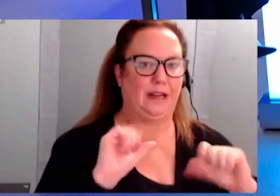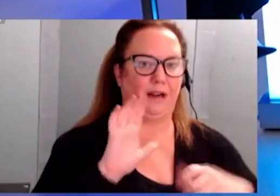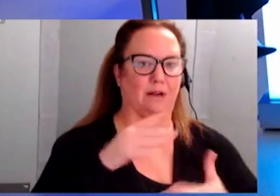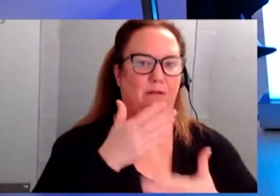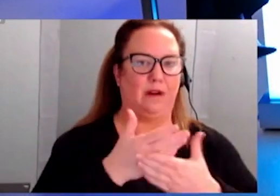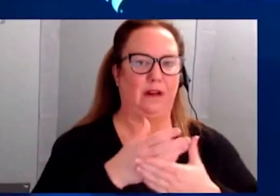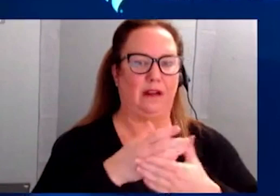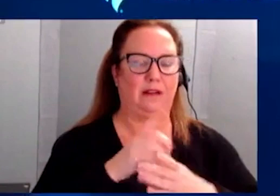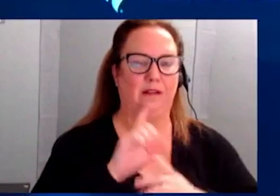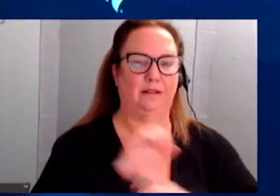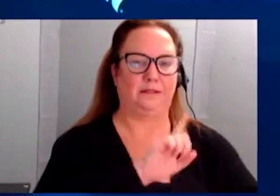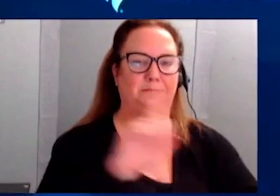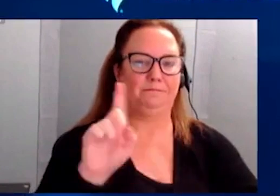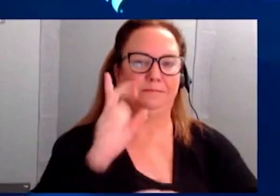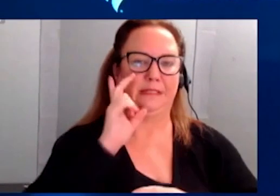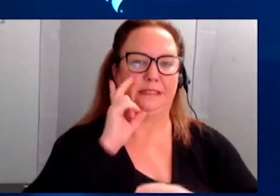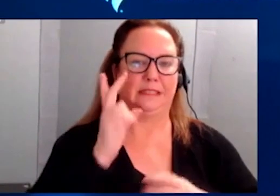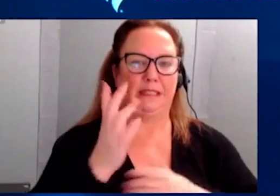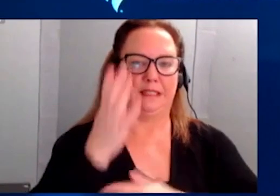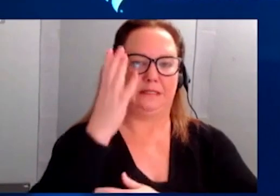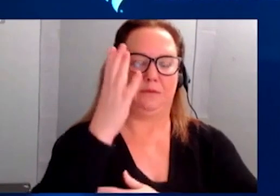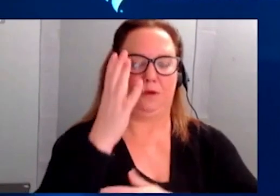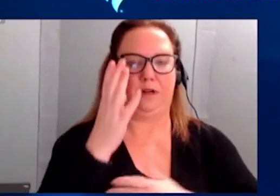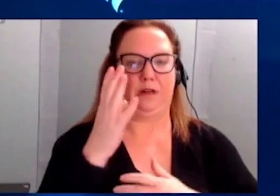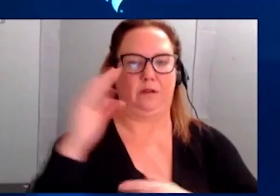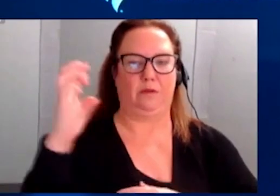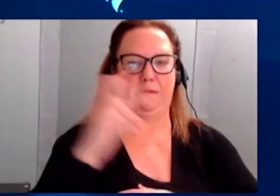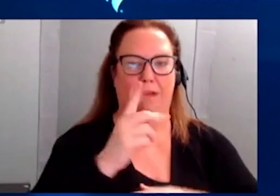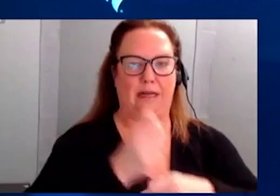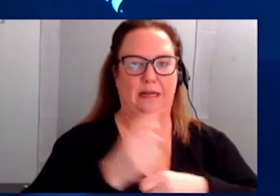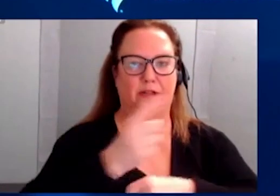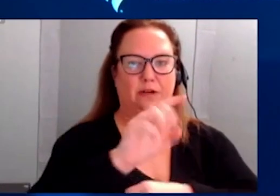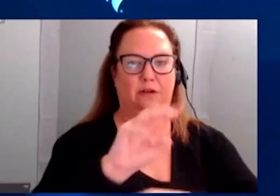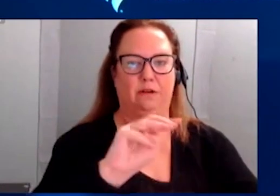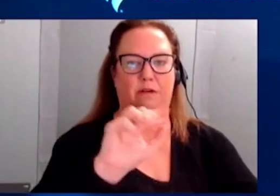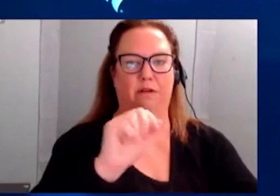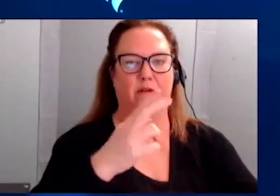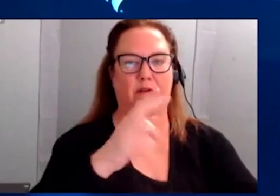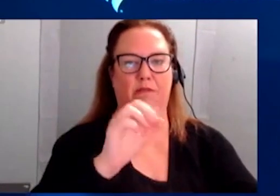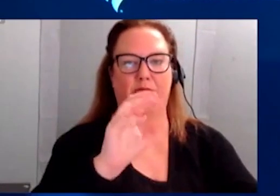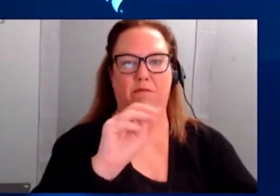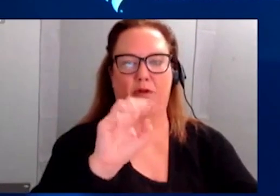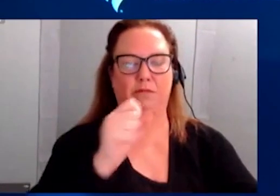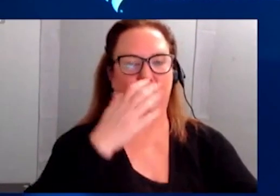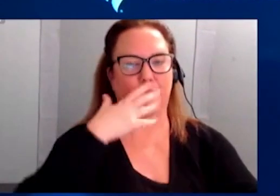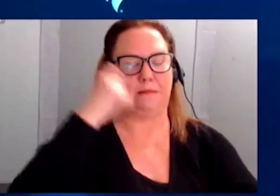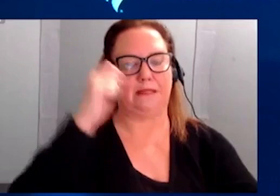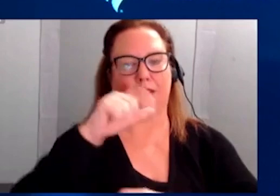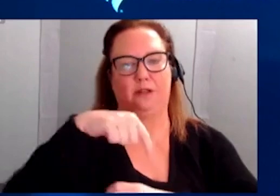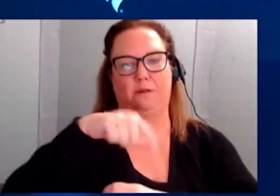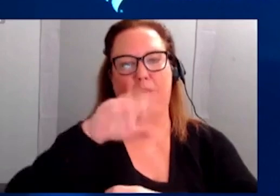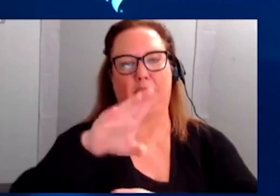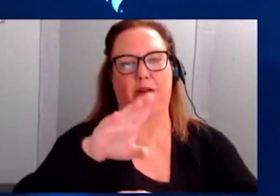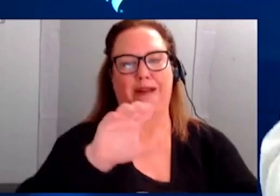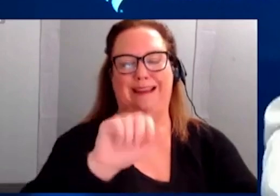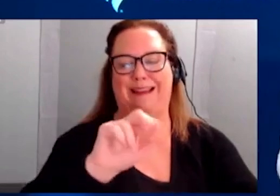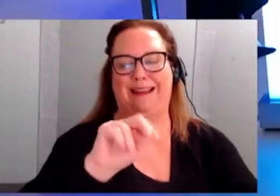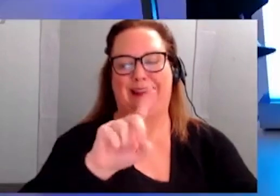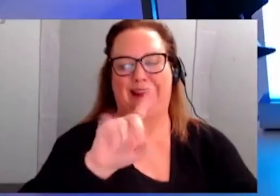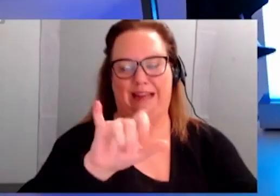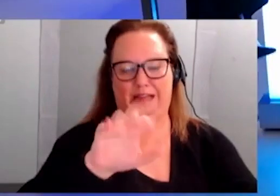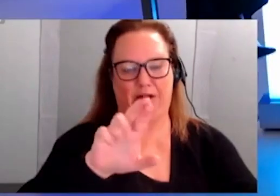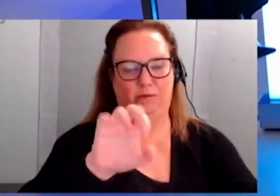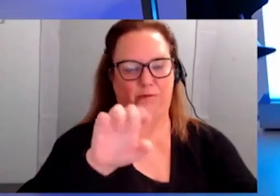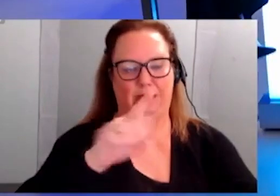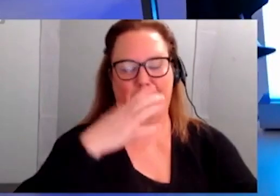So, here's the thing. We'll be back next year. Mahomes is still the best quarterback in football. Andy Reid's still the best coach in football. We'll be okay. Okay. There